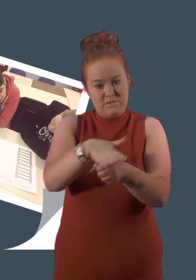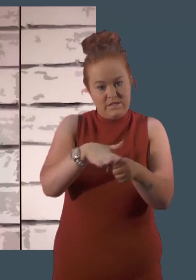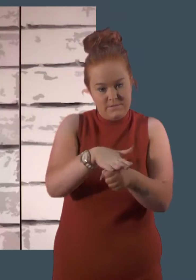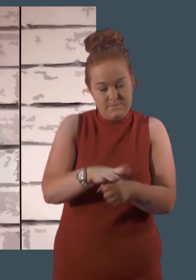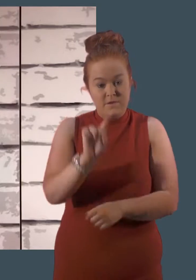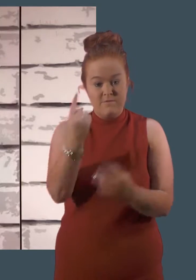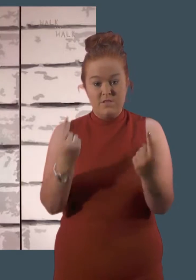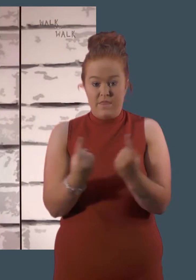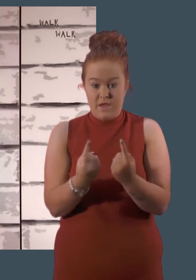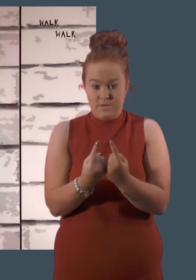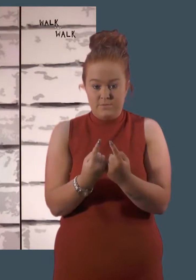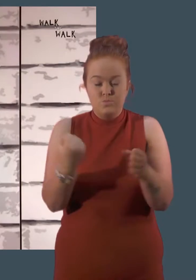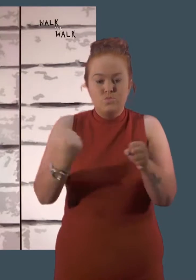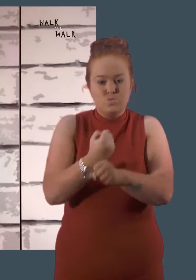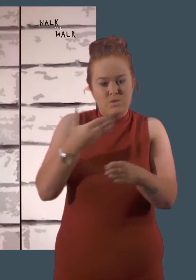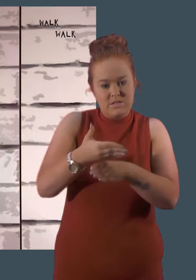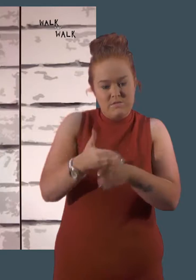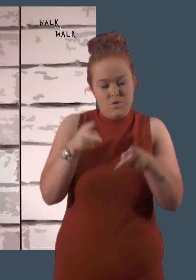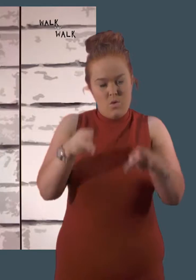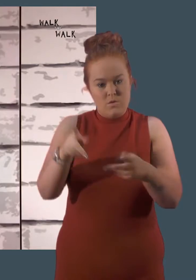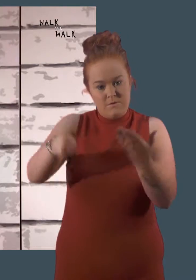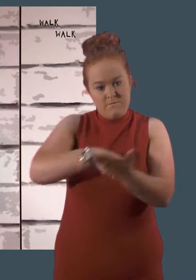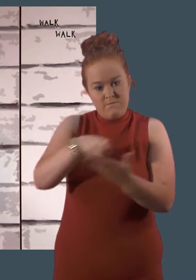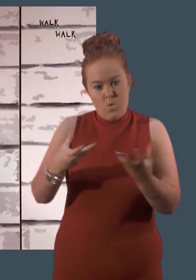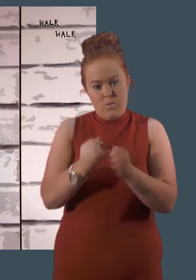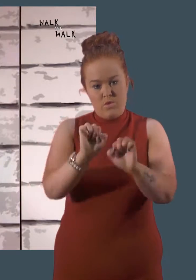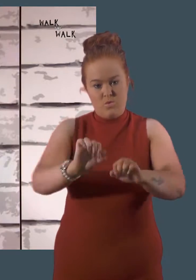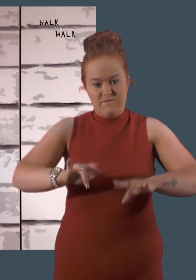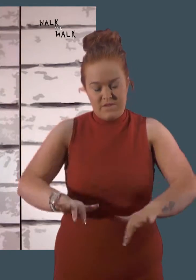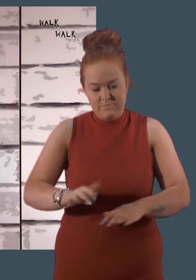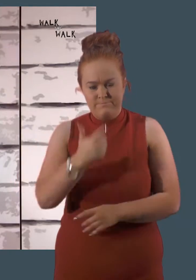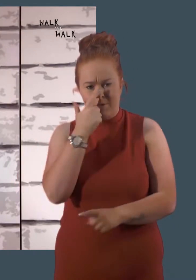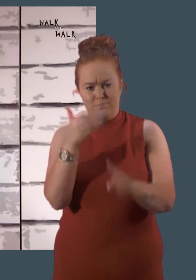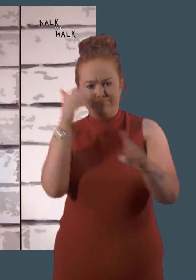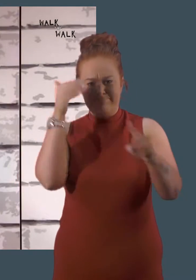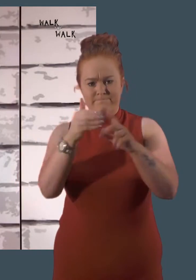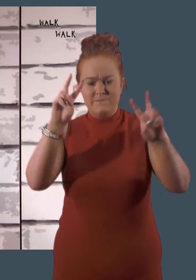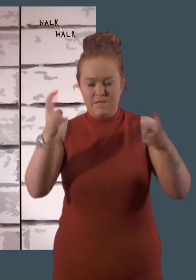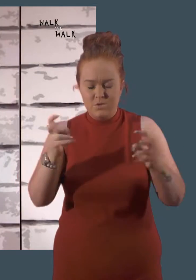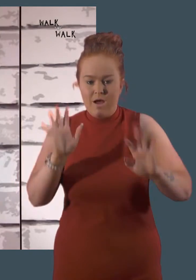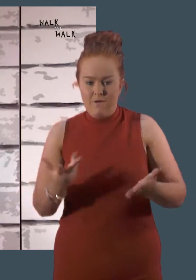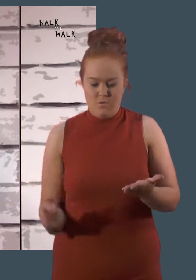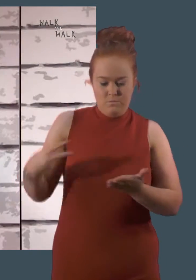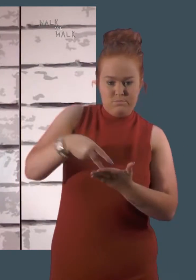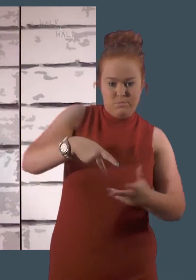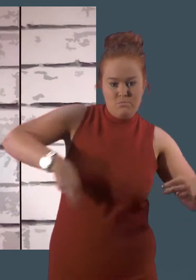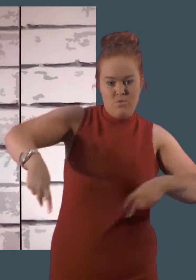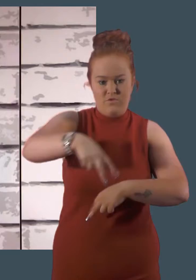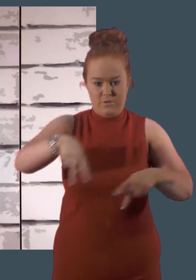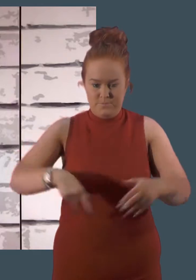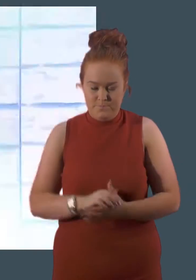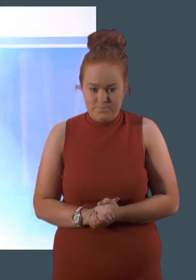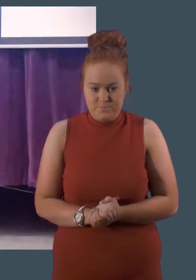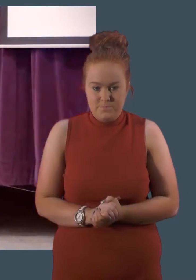Walk. The end result is an engaging resource that can be used with adult literacy learners aged 16+ and in youth group